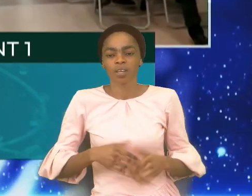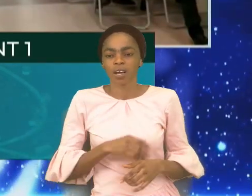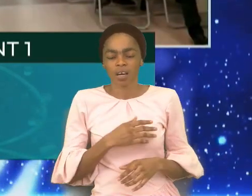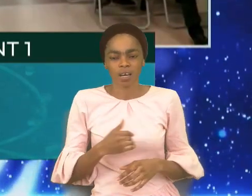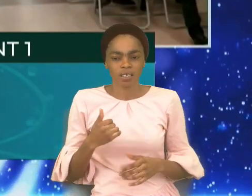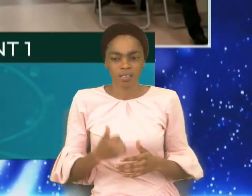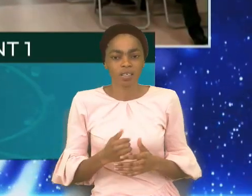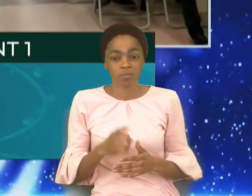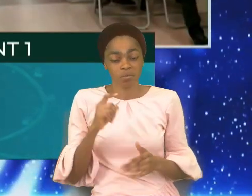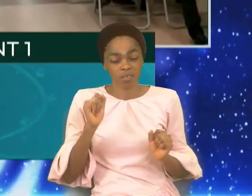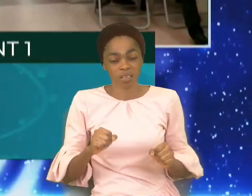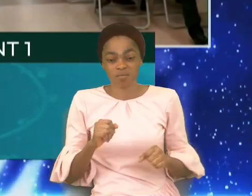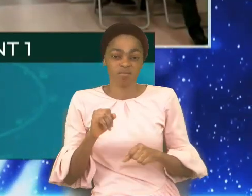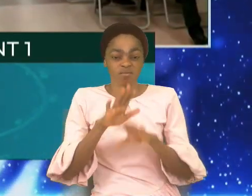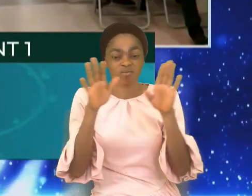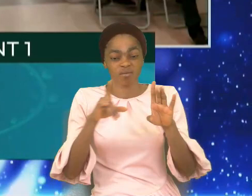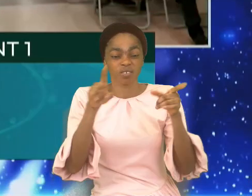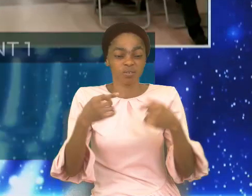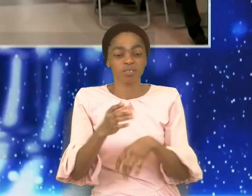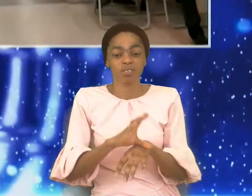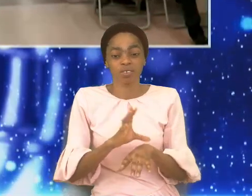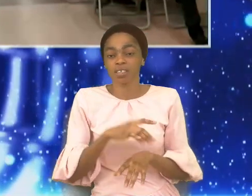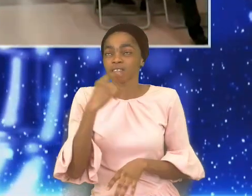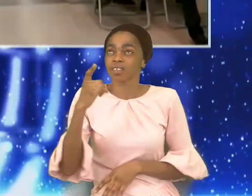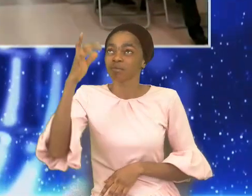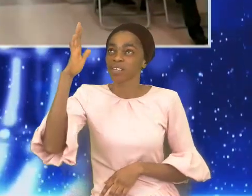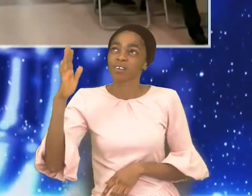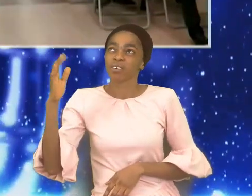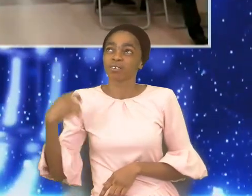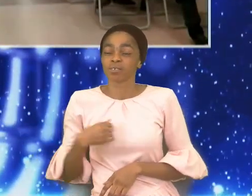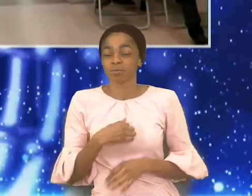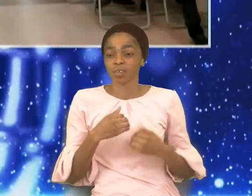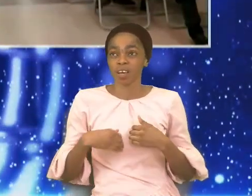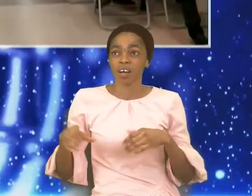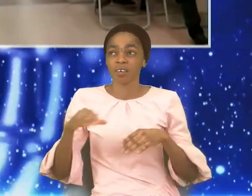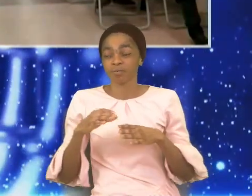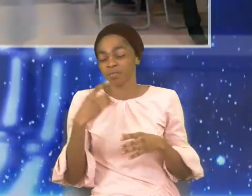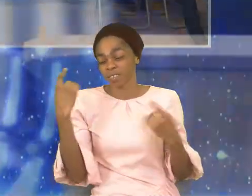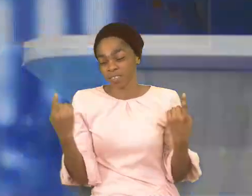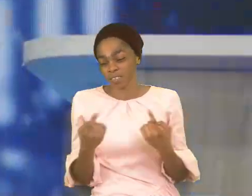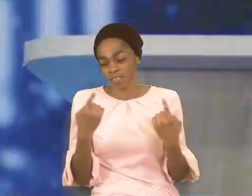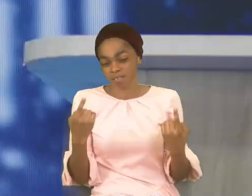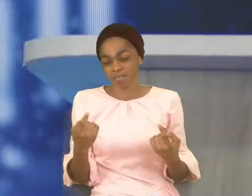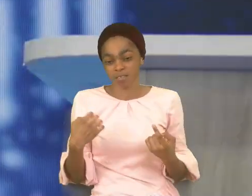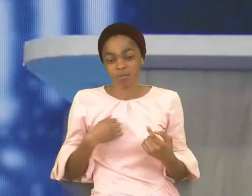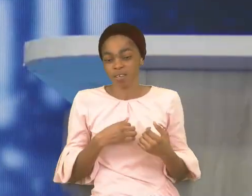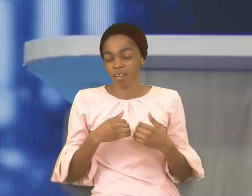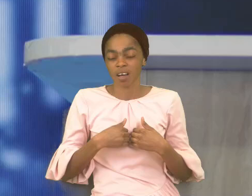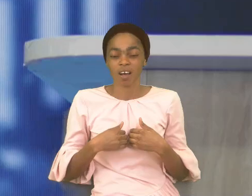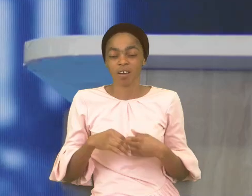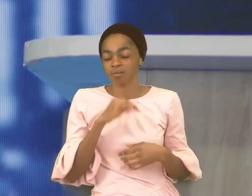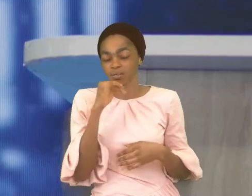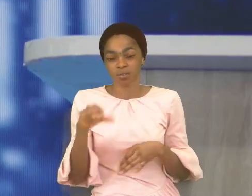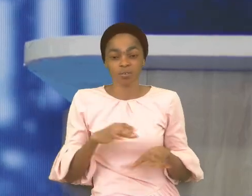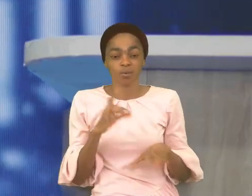have done what we shouldn't have done. We have not done what we should have done. We're sinners, sinners